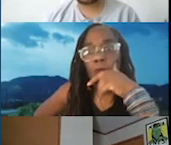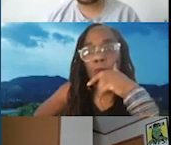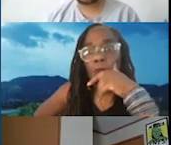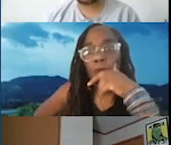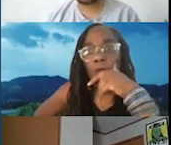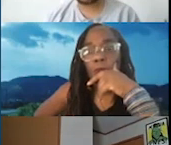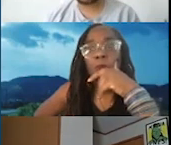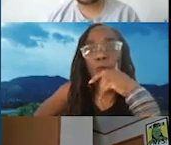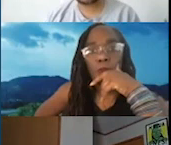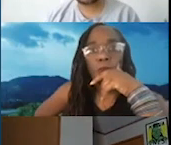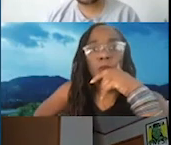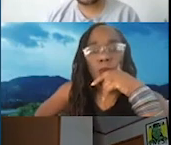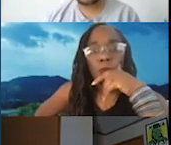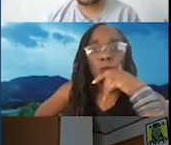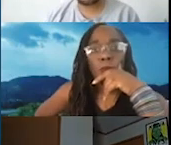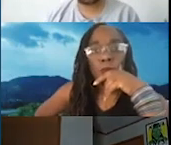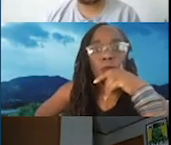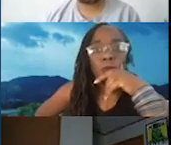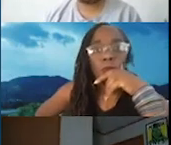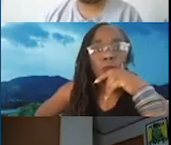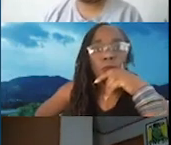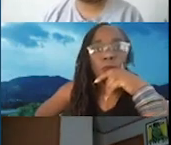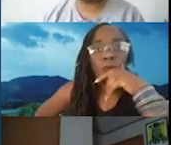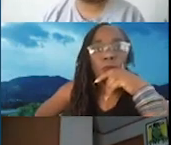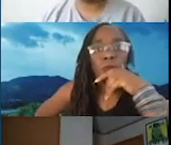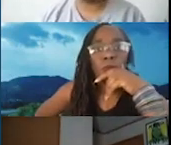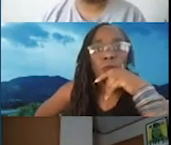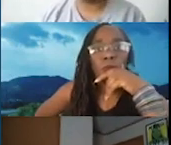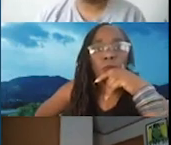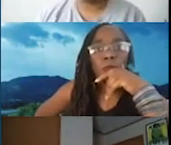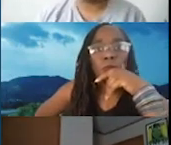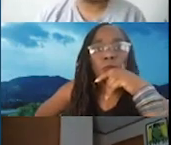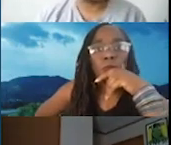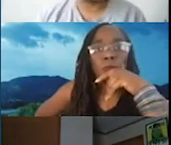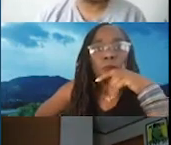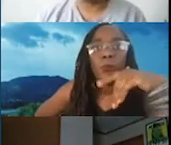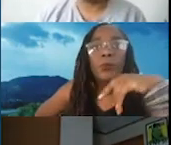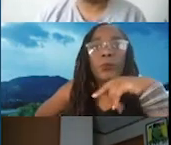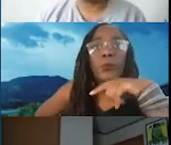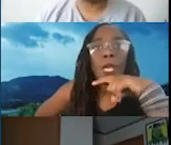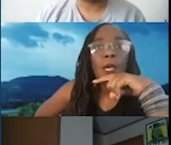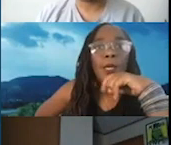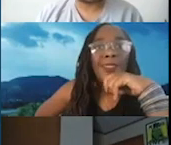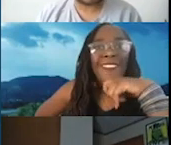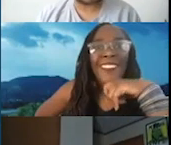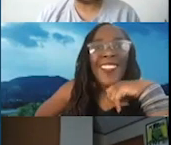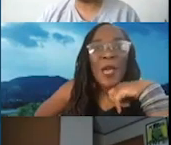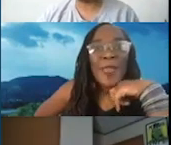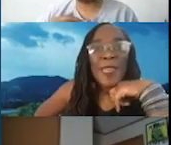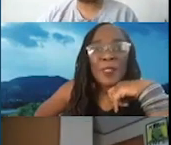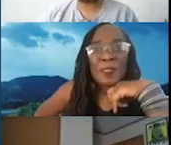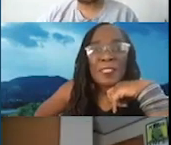have to start somewhere. Thank you so much, Sadie. So Samira, why don't you bring in another